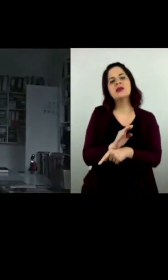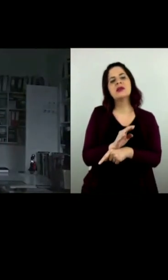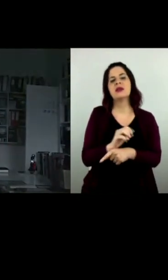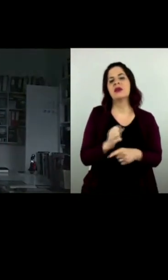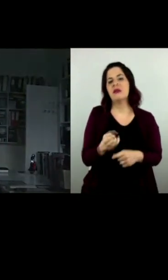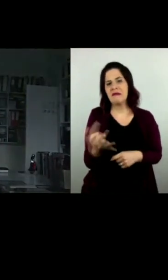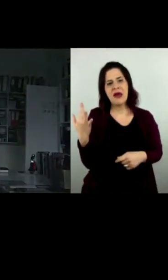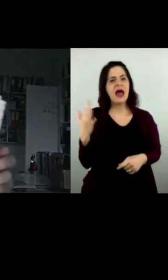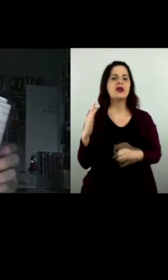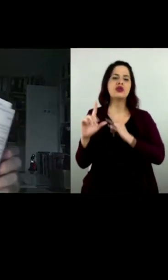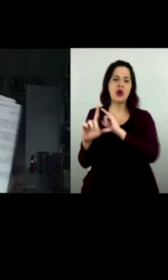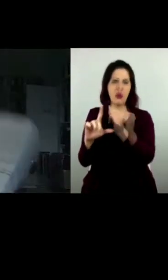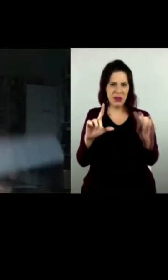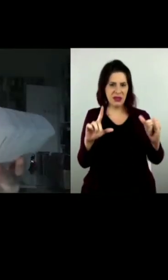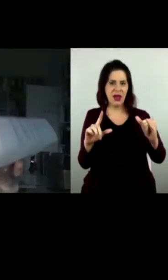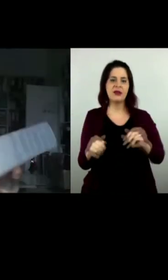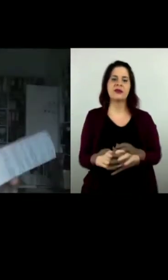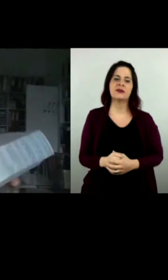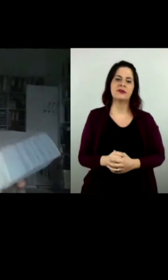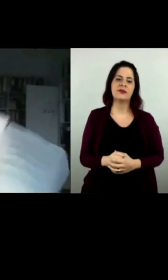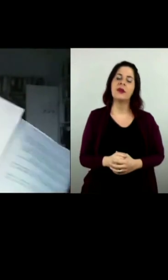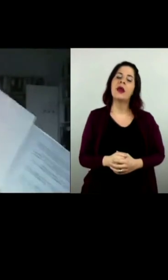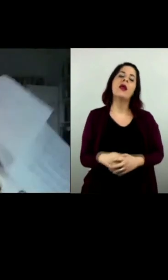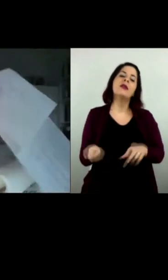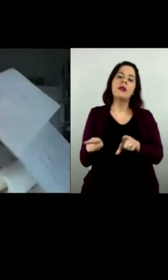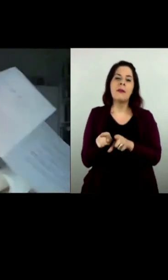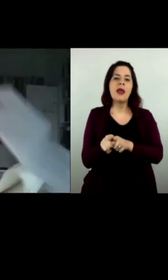this, because I always have pieces of paper,